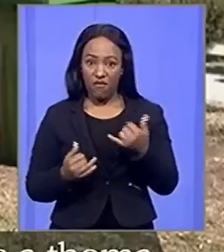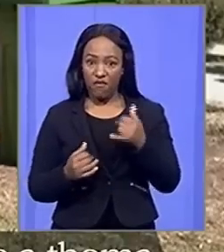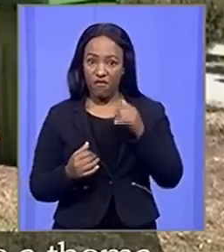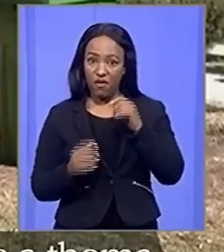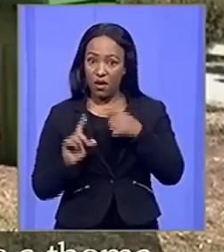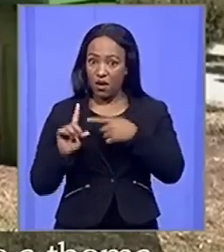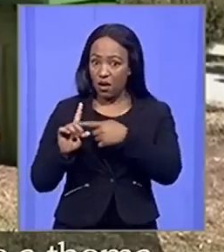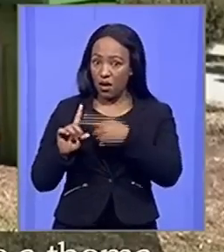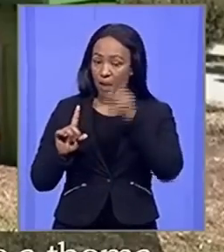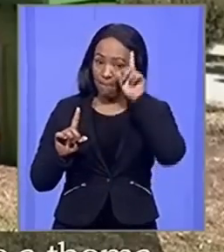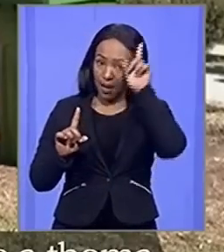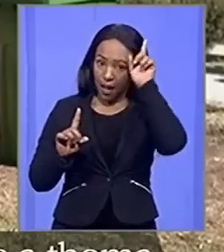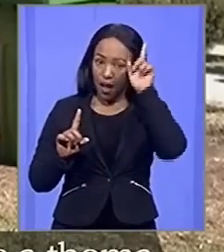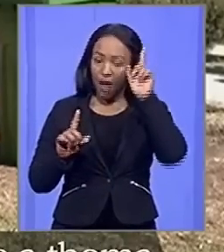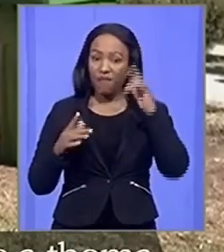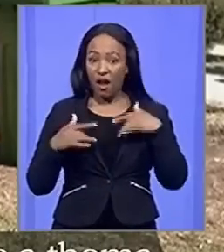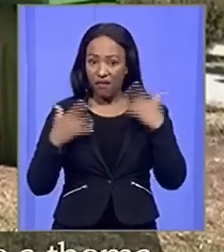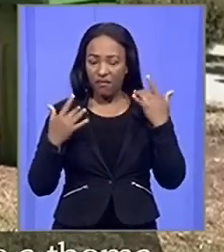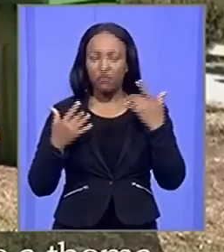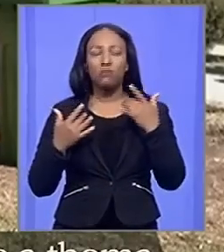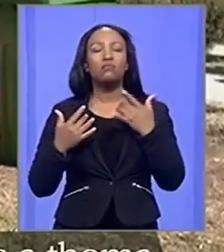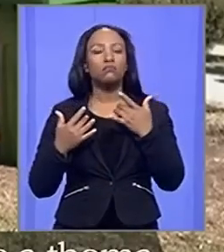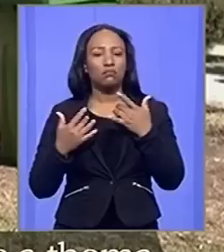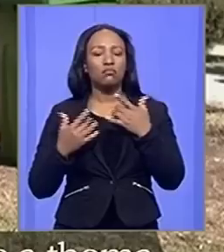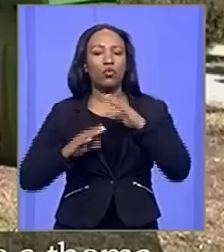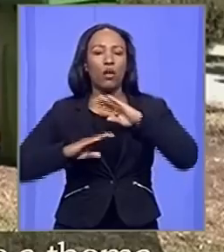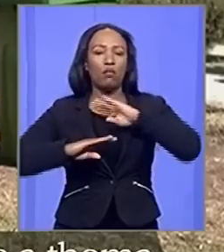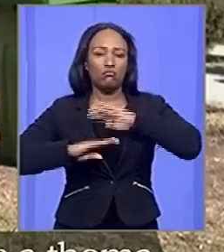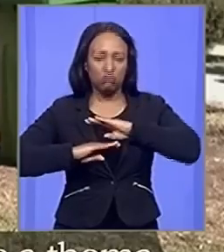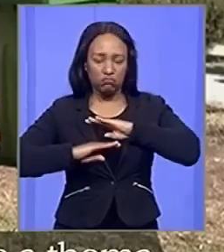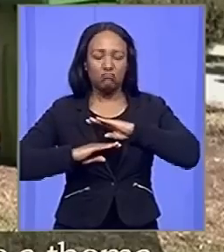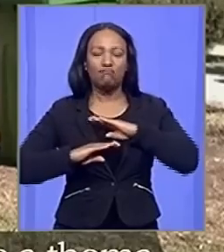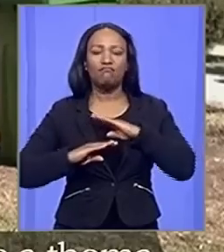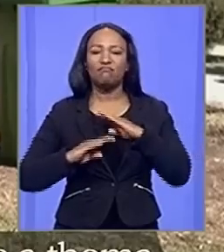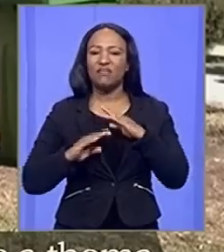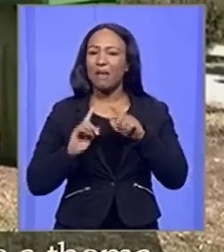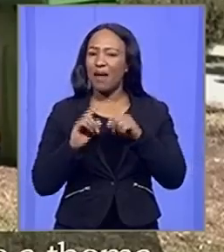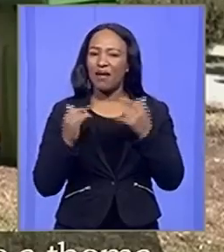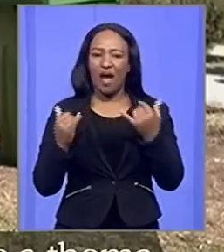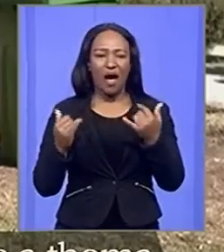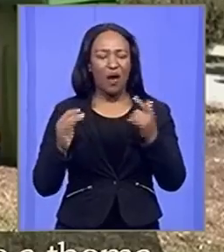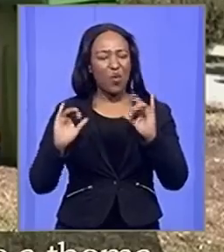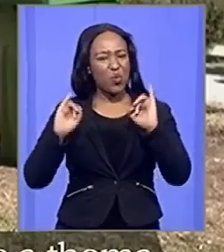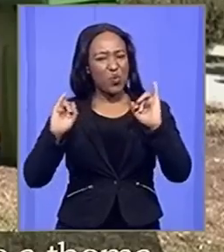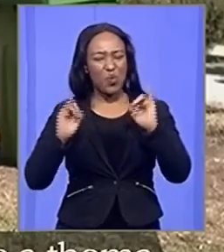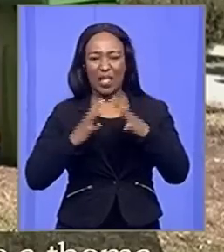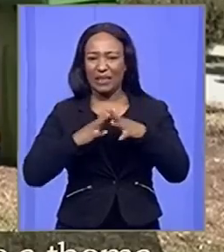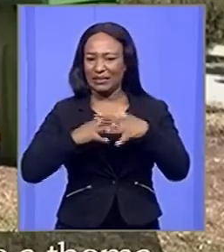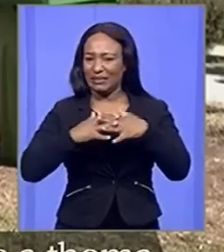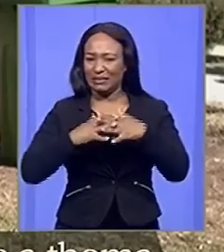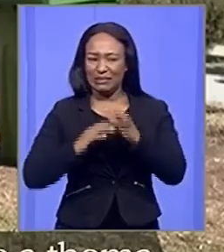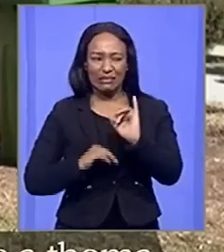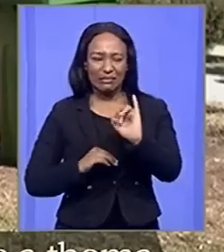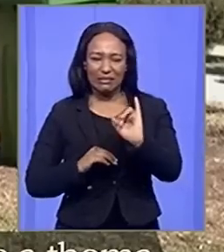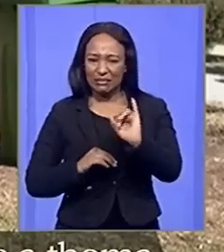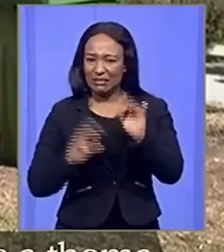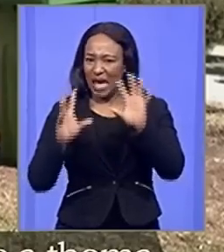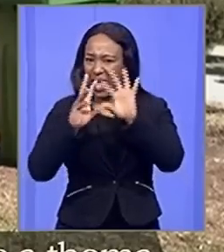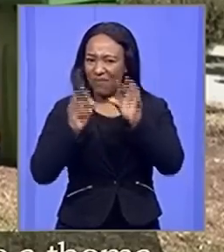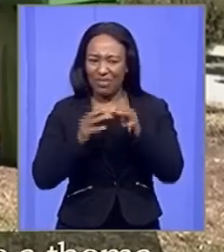bona yone ha ka ba santsa tshela e ne tla khotsofatsa ya no go dubegile motsetsi tsa ka le